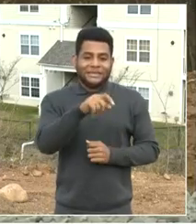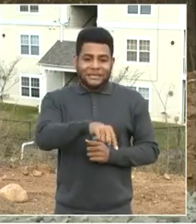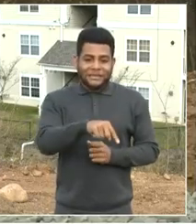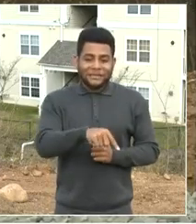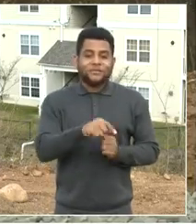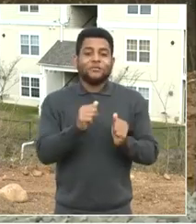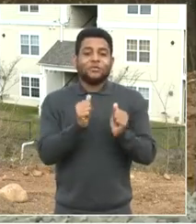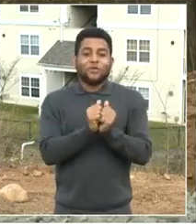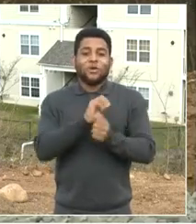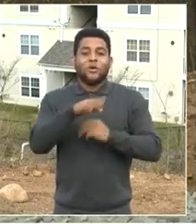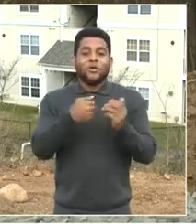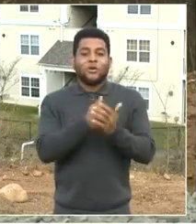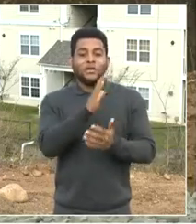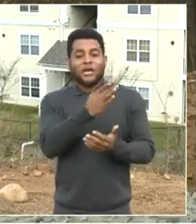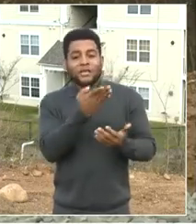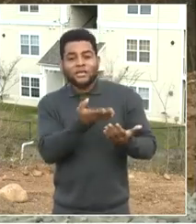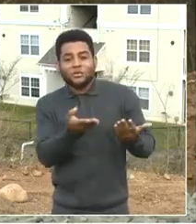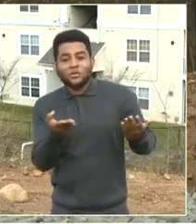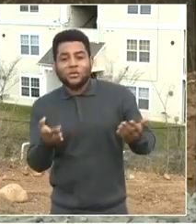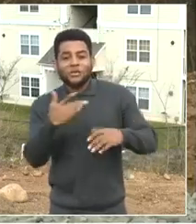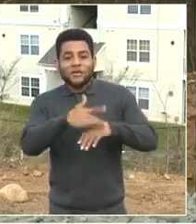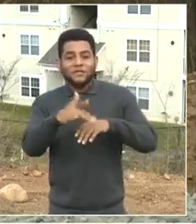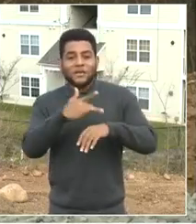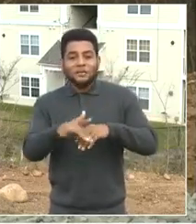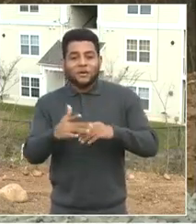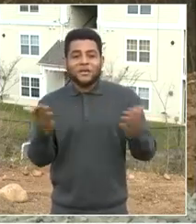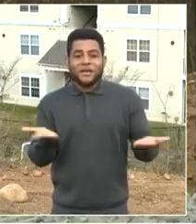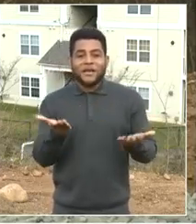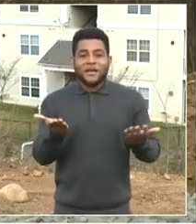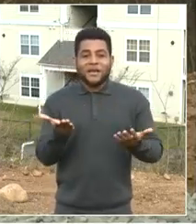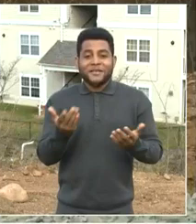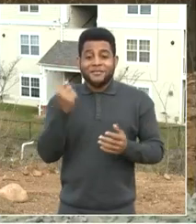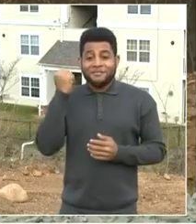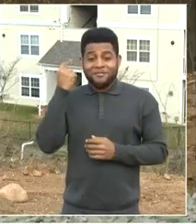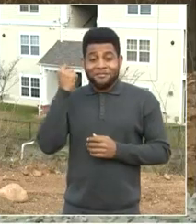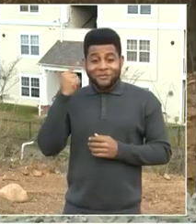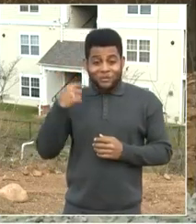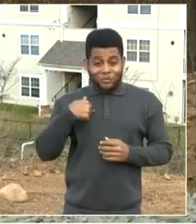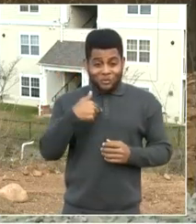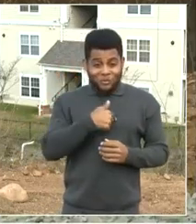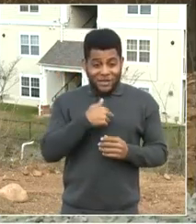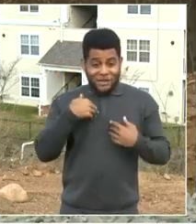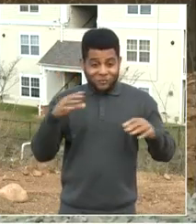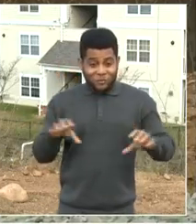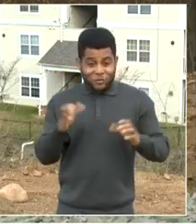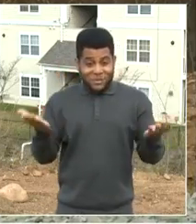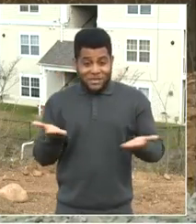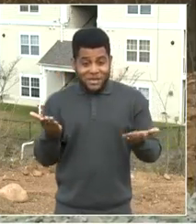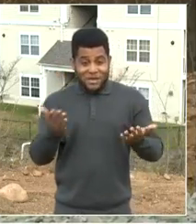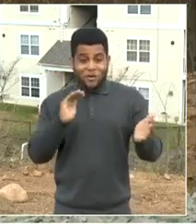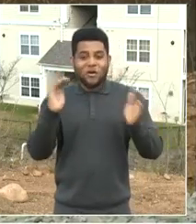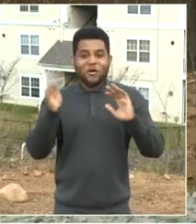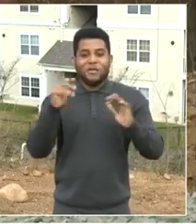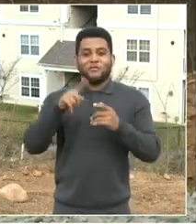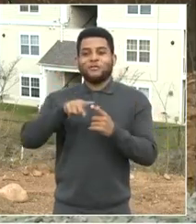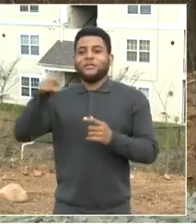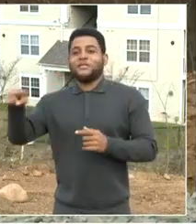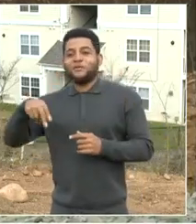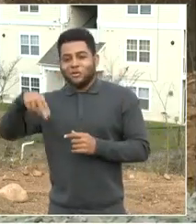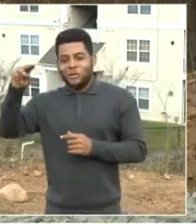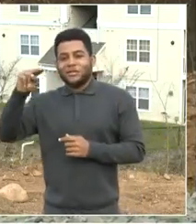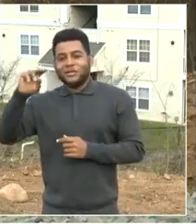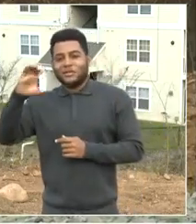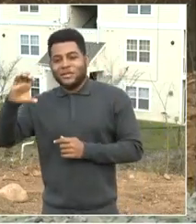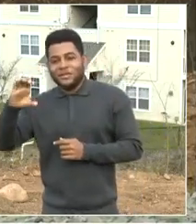It blows people away in South Carolina when you talk about what we're able to do up here. So, Susan, you mentioned earlier this is, I